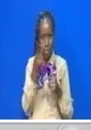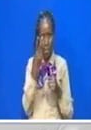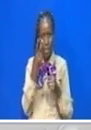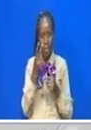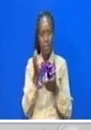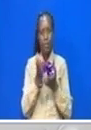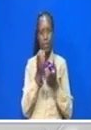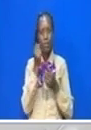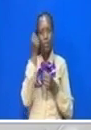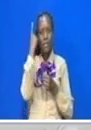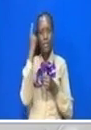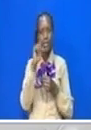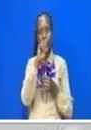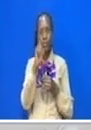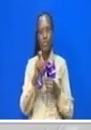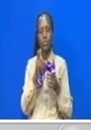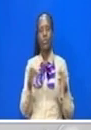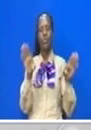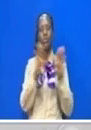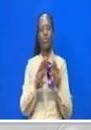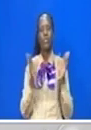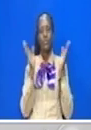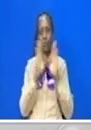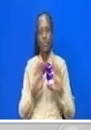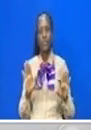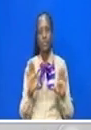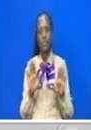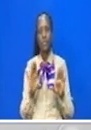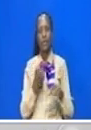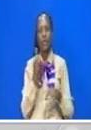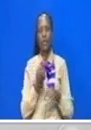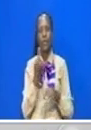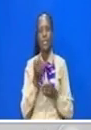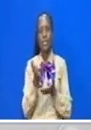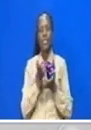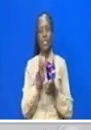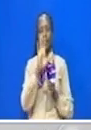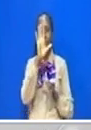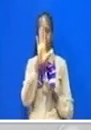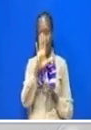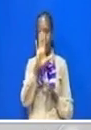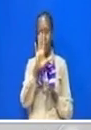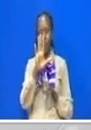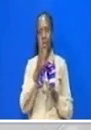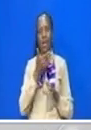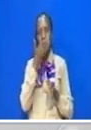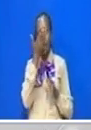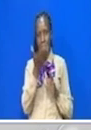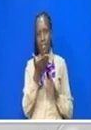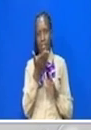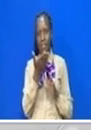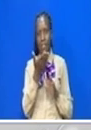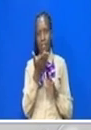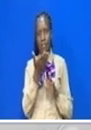understand that the question is already closed because it only requires 5 responses. So you only